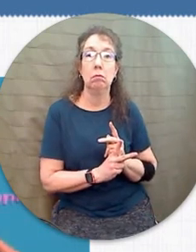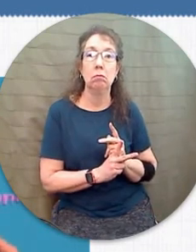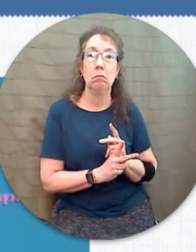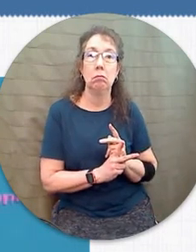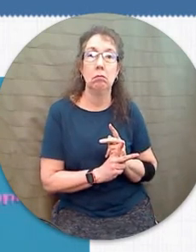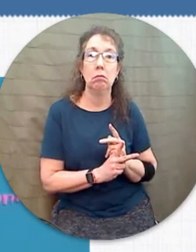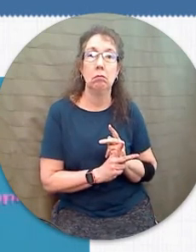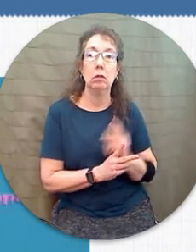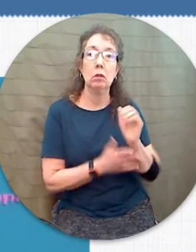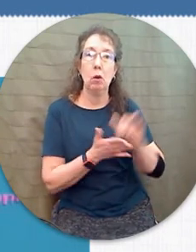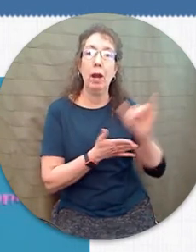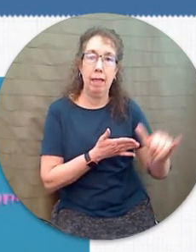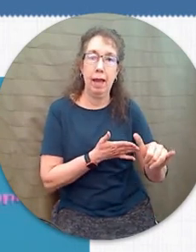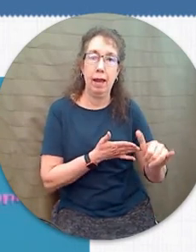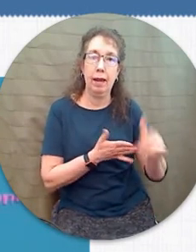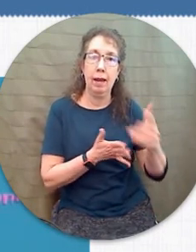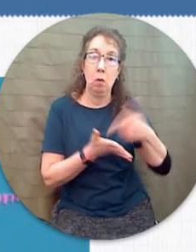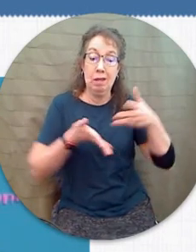and the remainder,